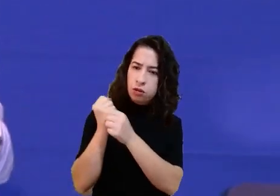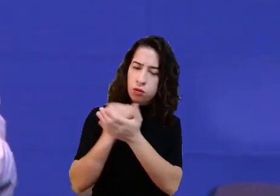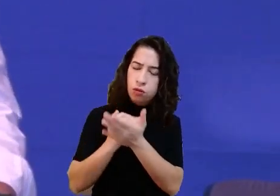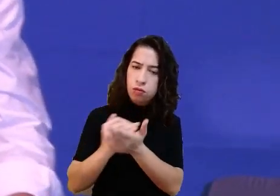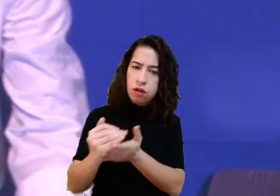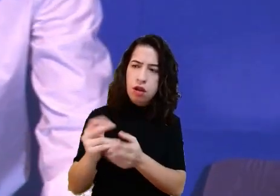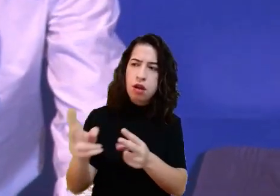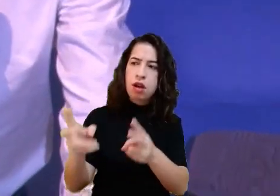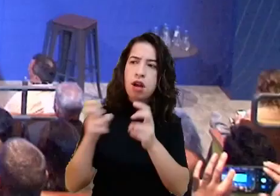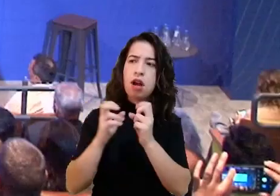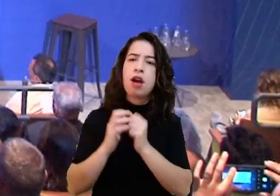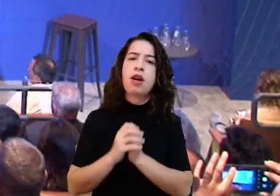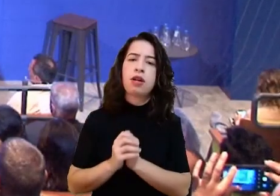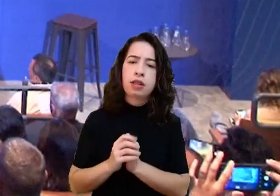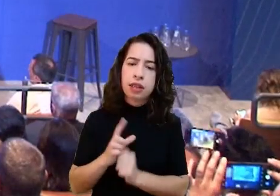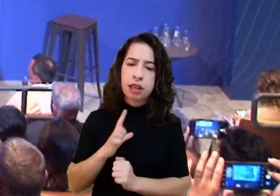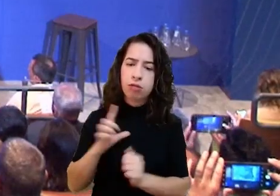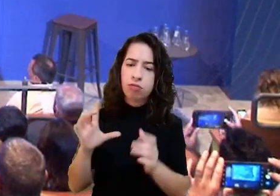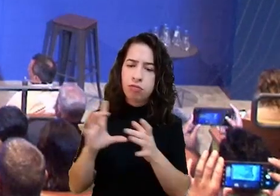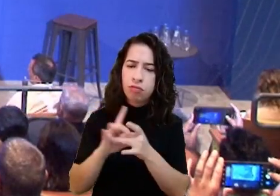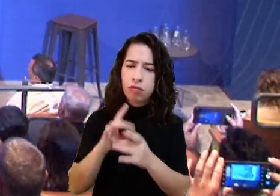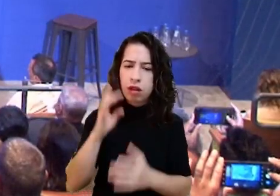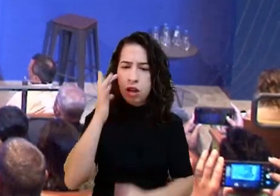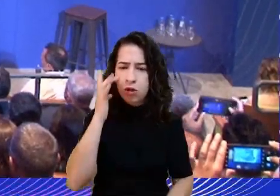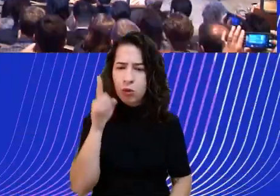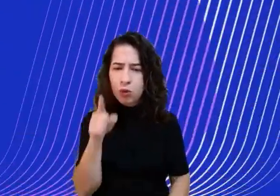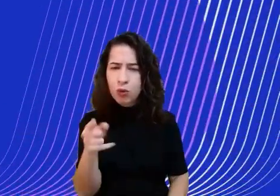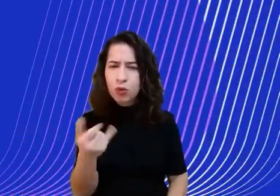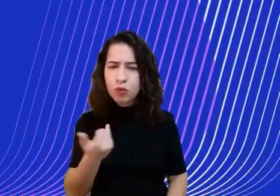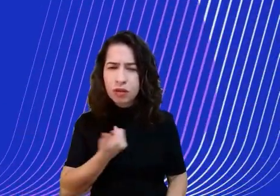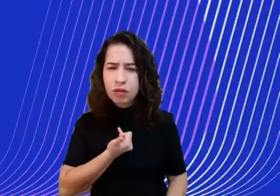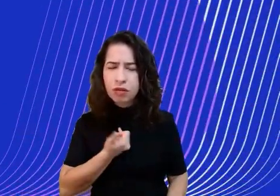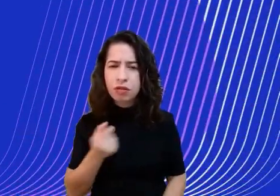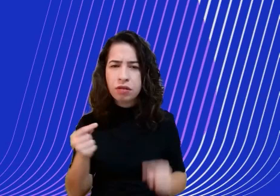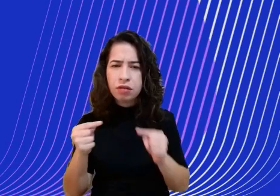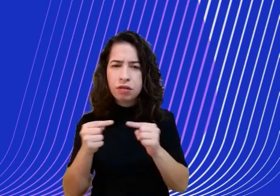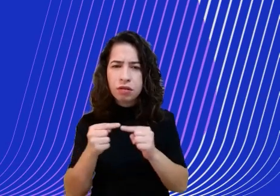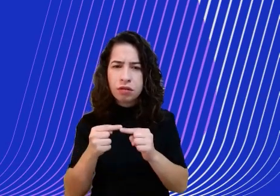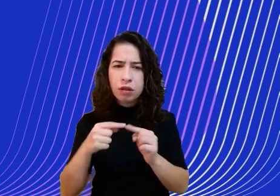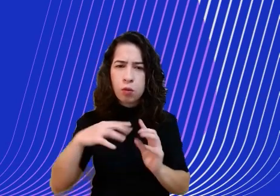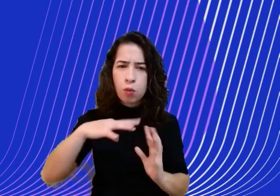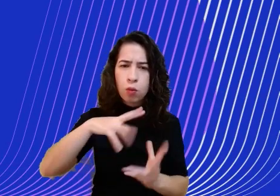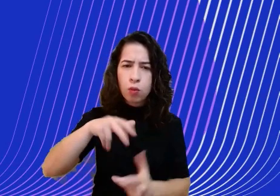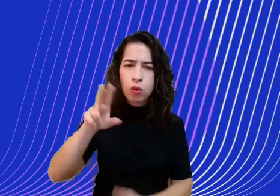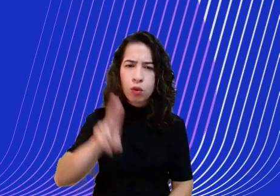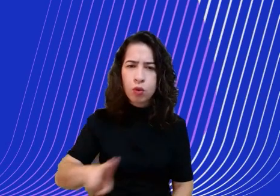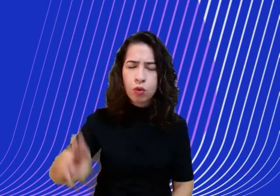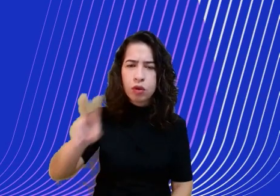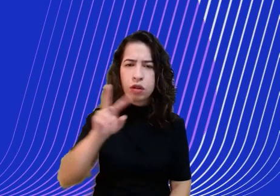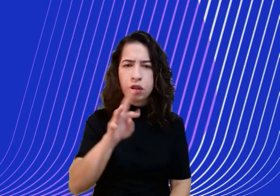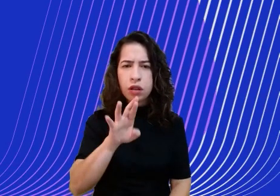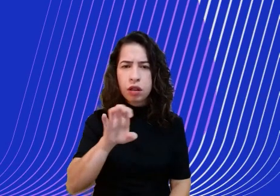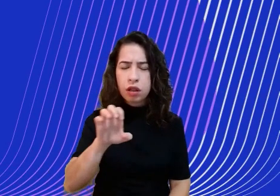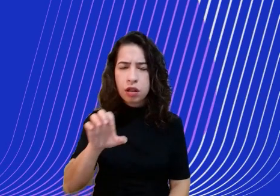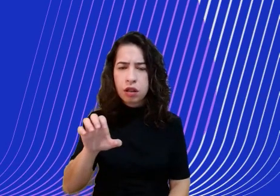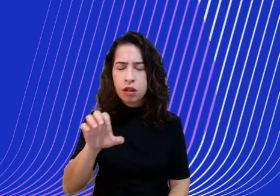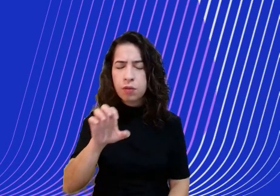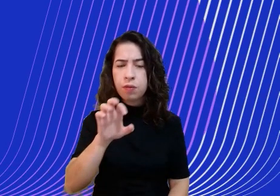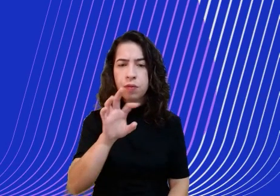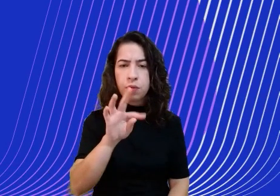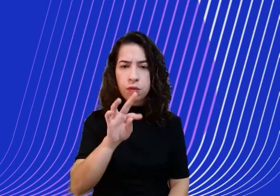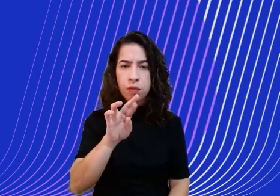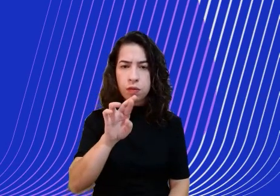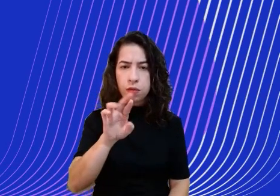to realize that there is a link. I think you guys mentioned the world of the university and all